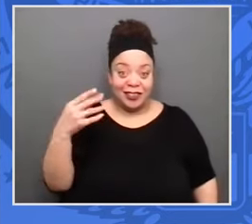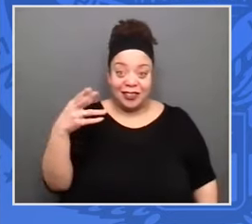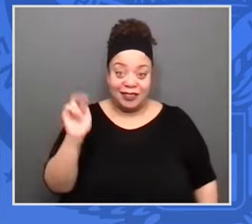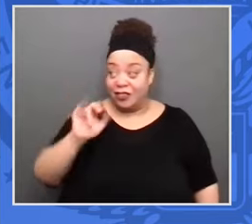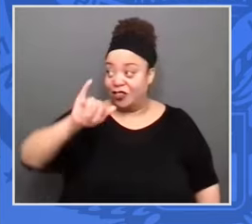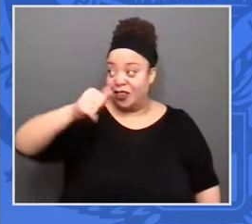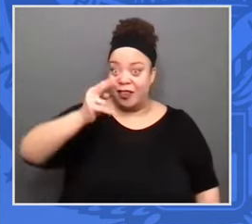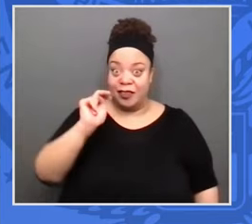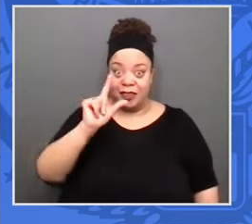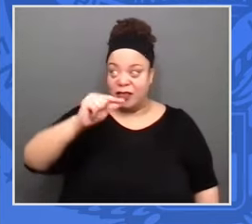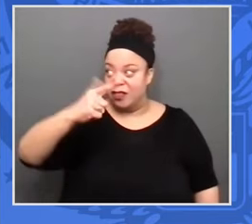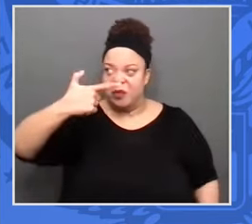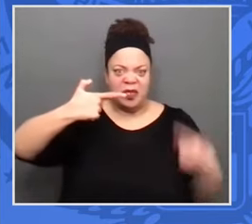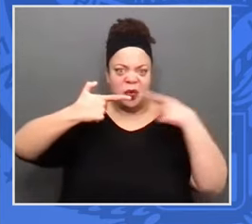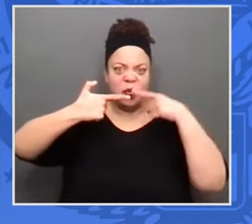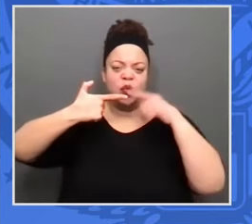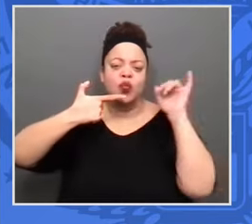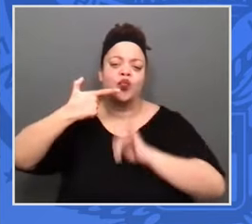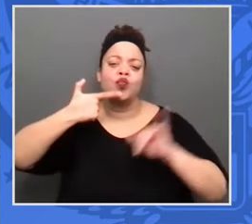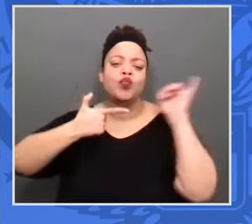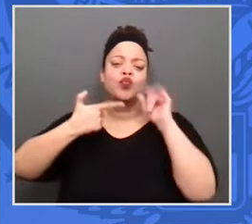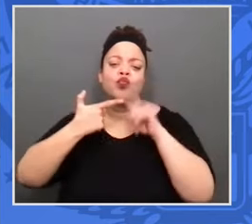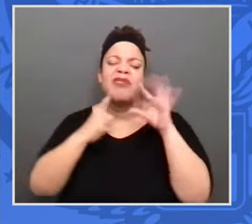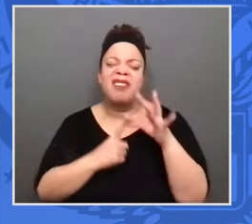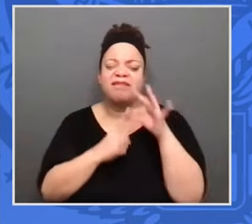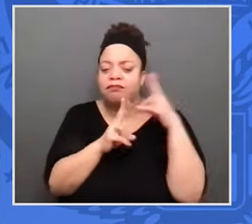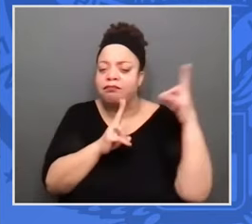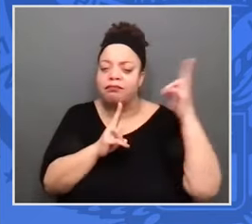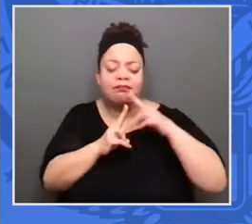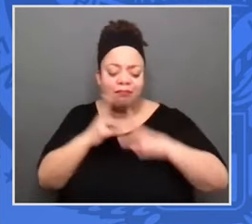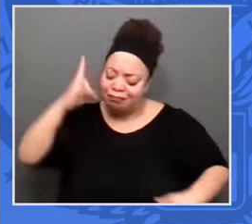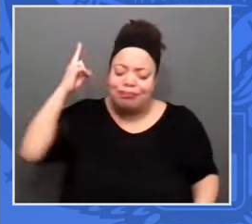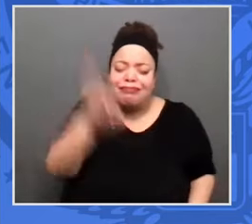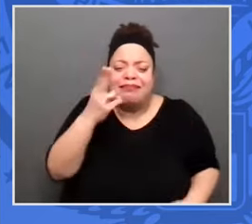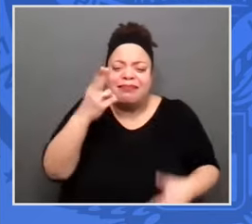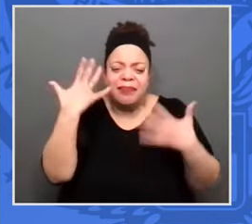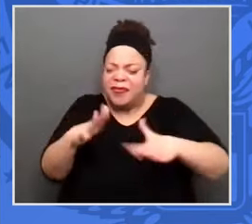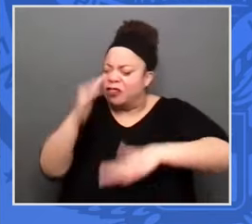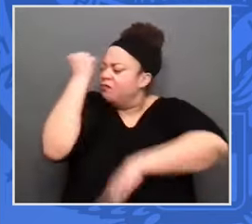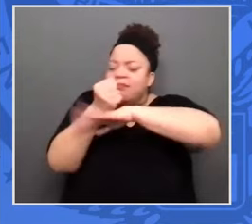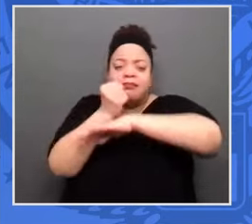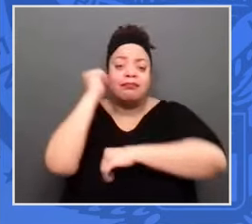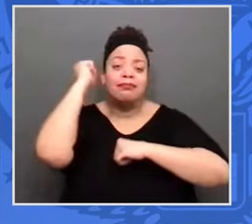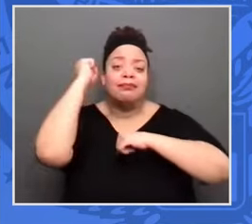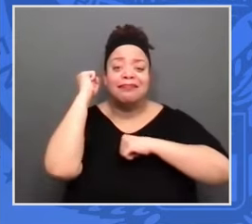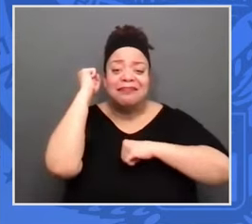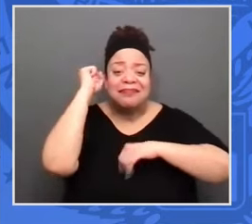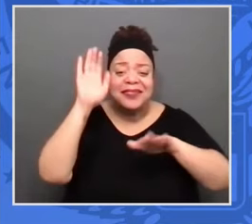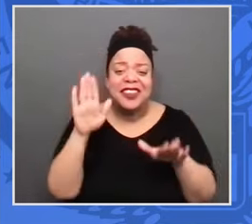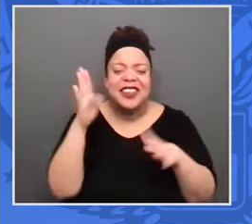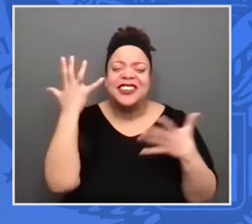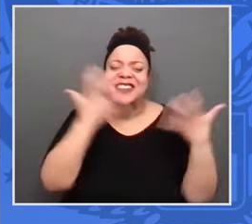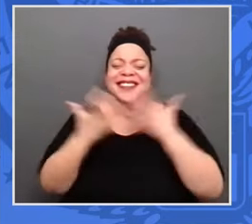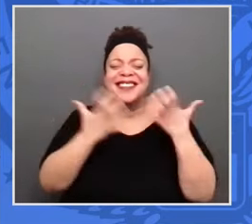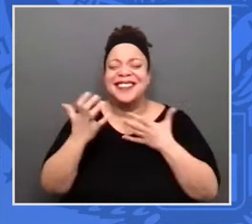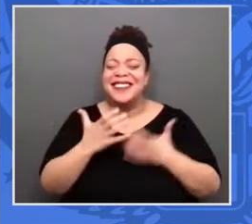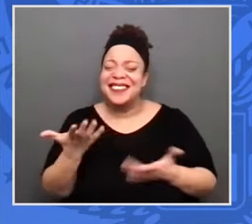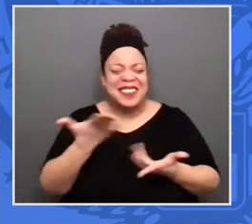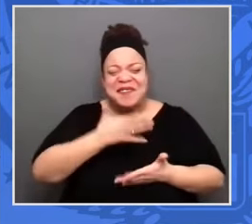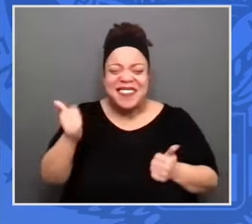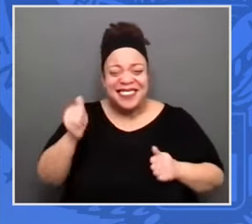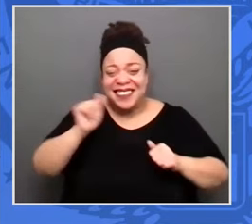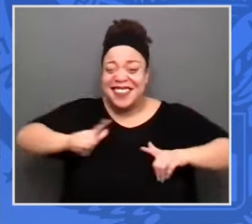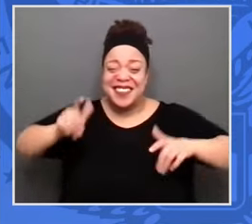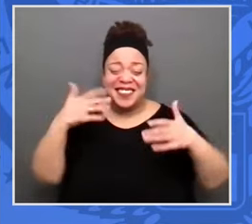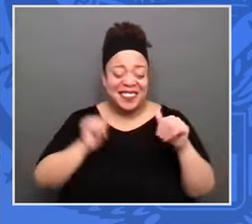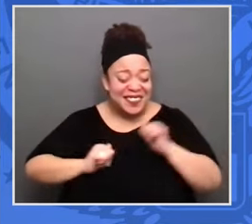a uniquely historic Inauguration Day. Thanks to all of our performers, friends, and neighbors who celebrated America with